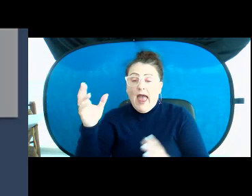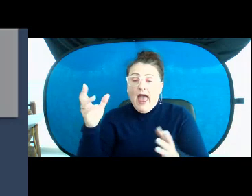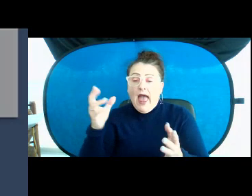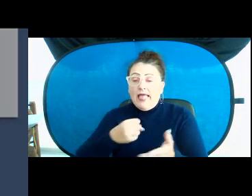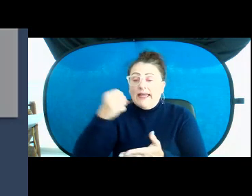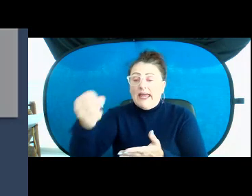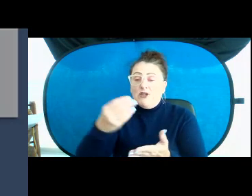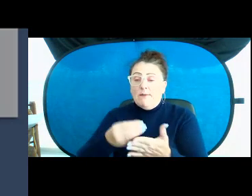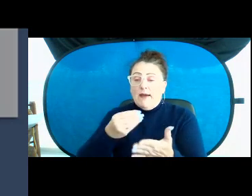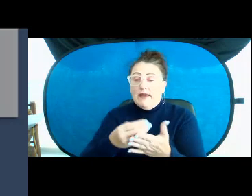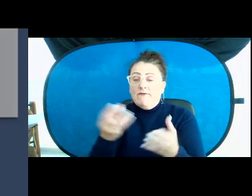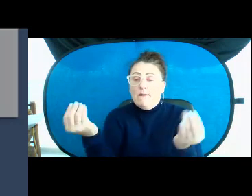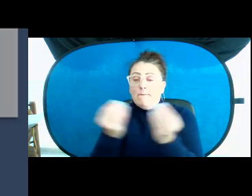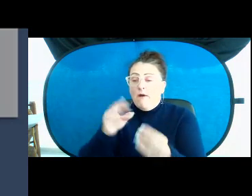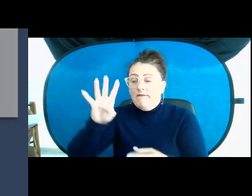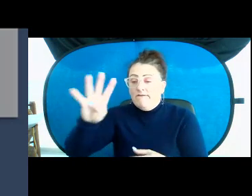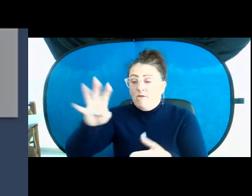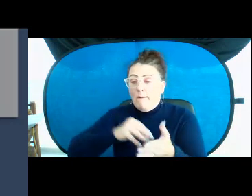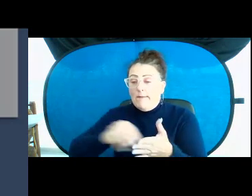for an additional